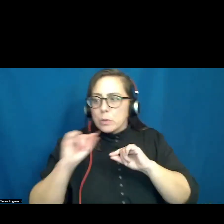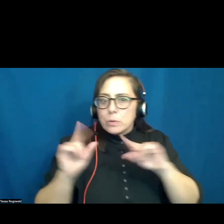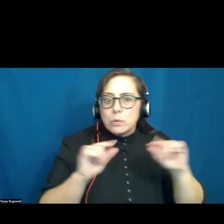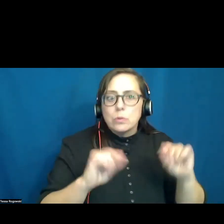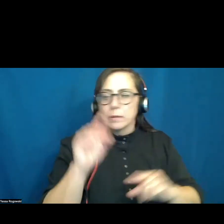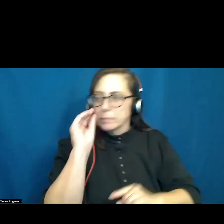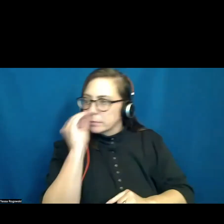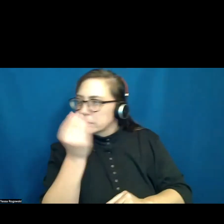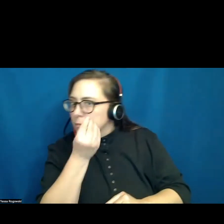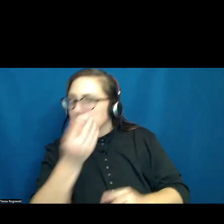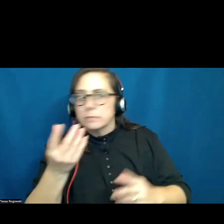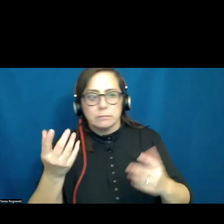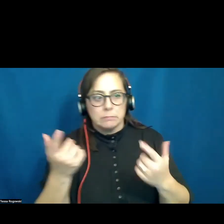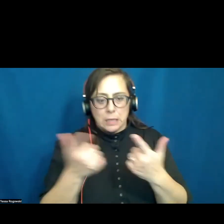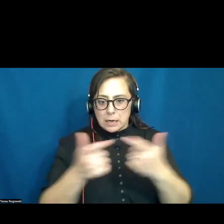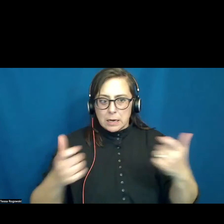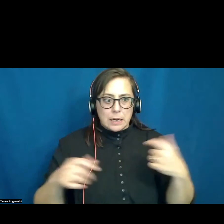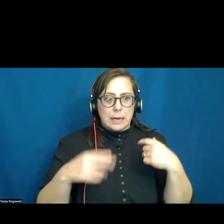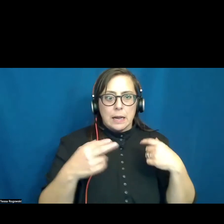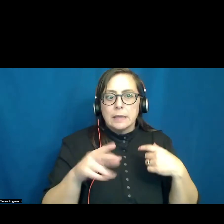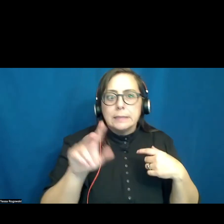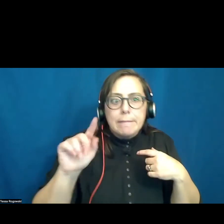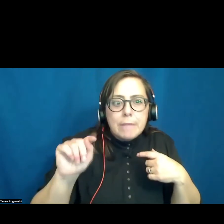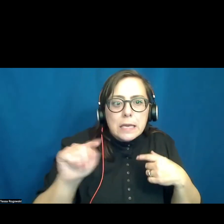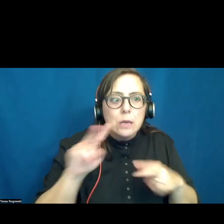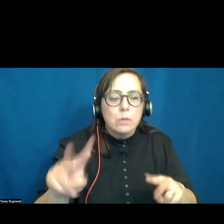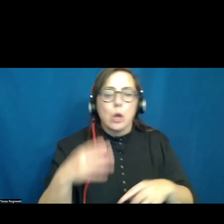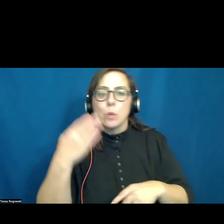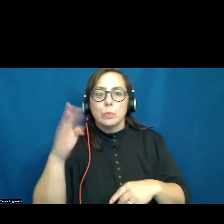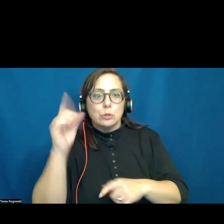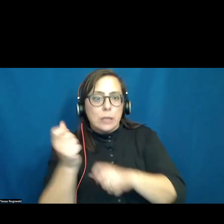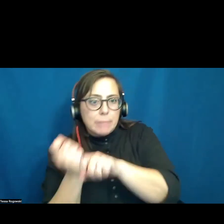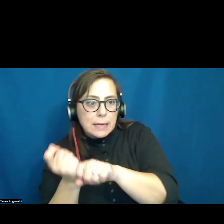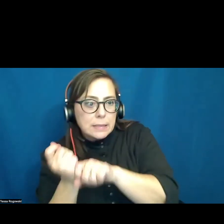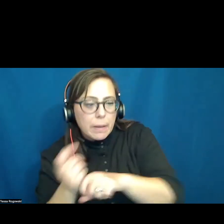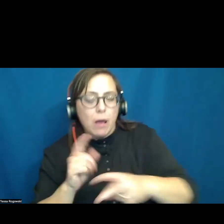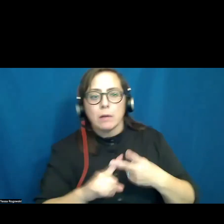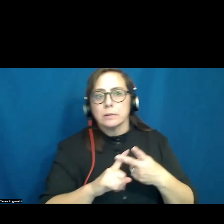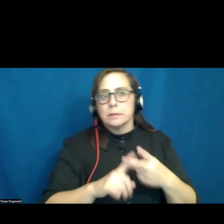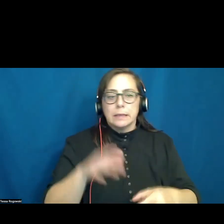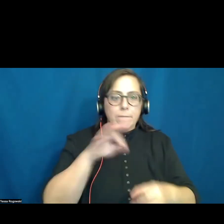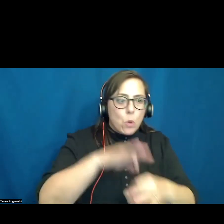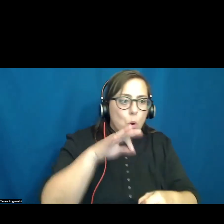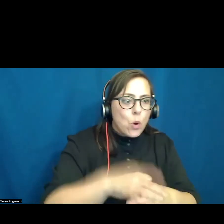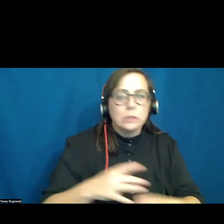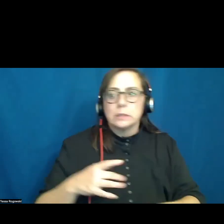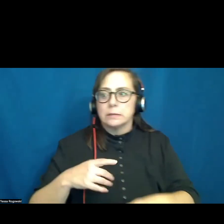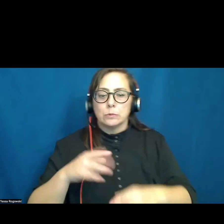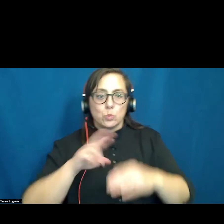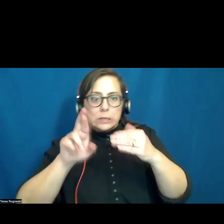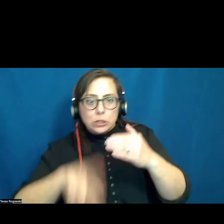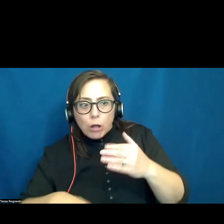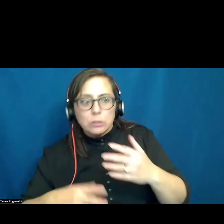considered, Klonopin, HDTV, Blue Jays, Yellow Leaves, ballots cast, results, moment